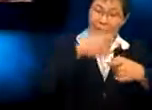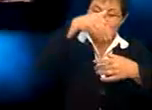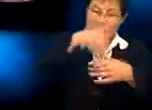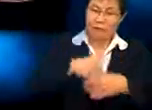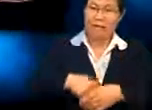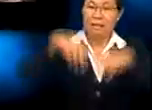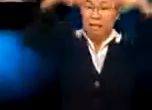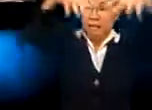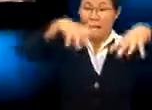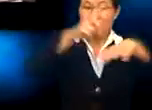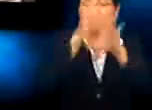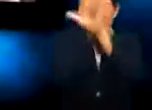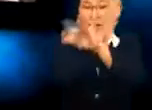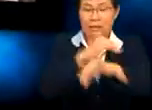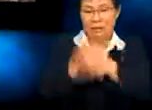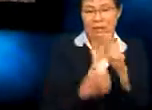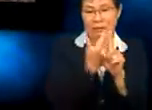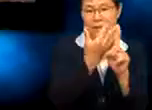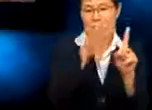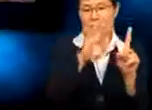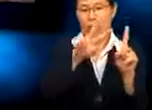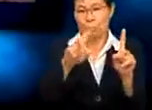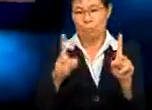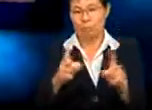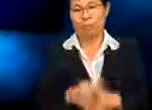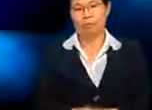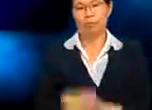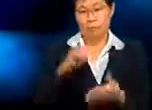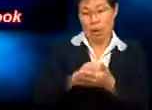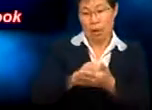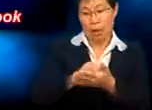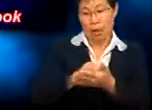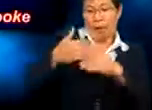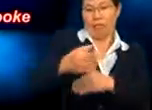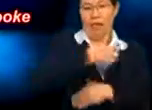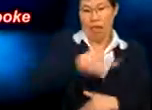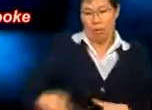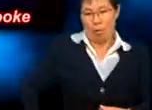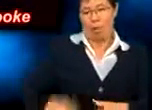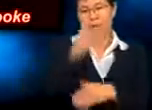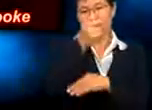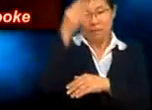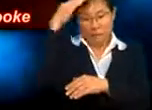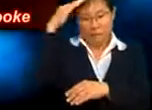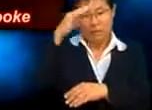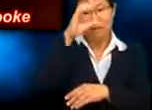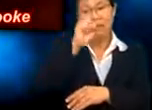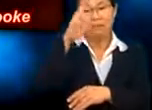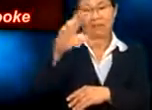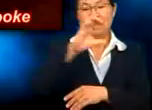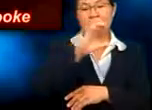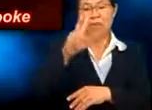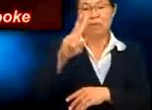Electricity lighted up Sarawak in 1921. That was after Raja Sir Charles